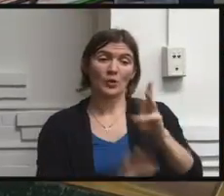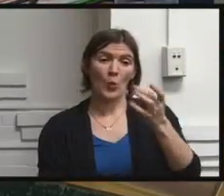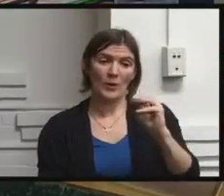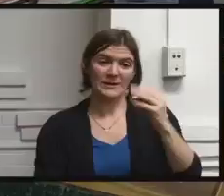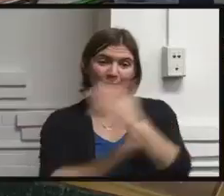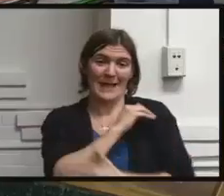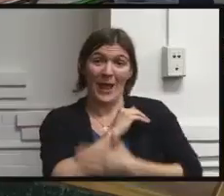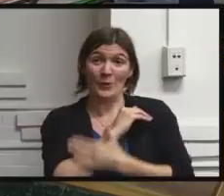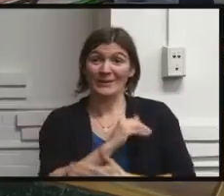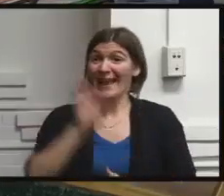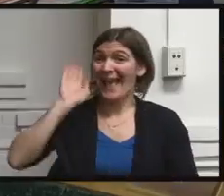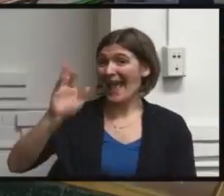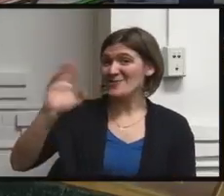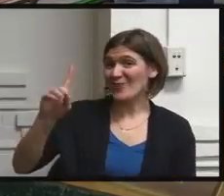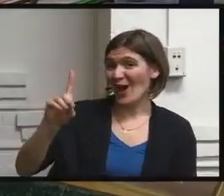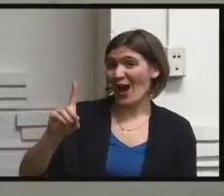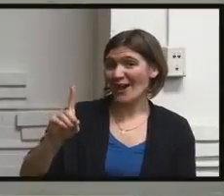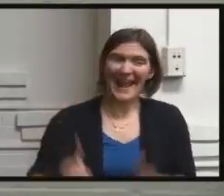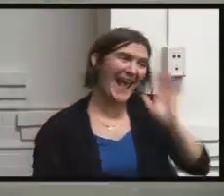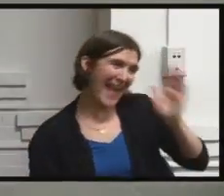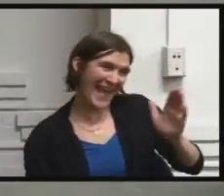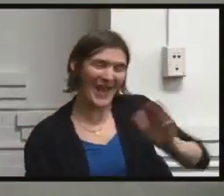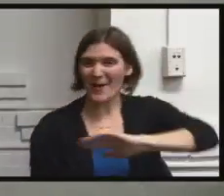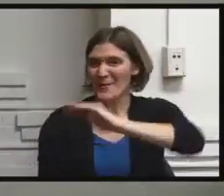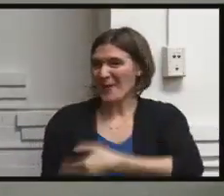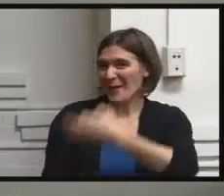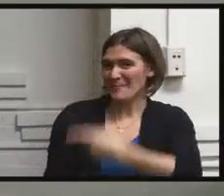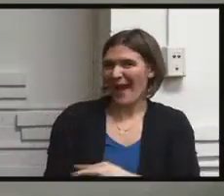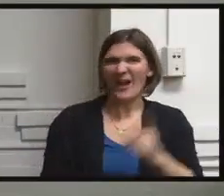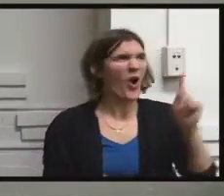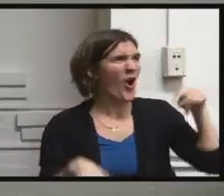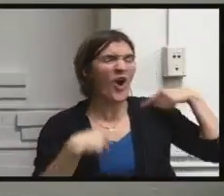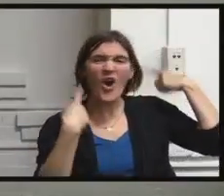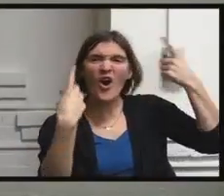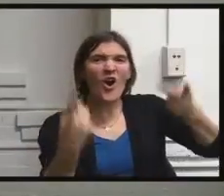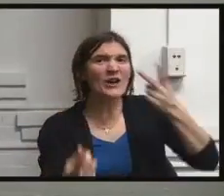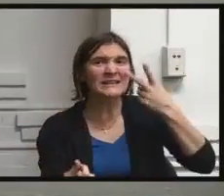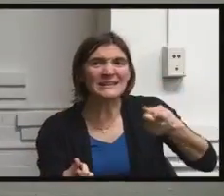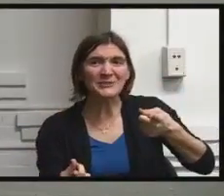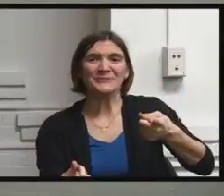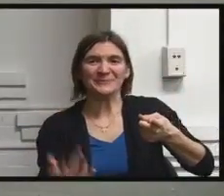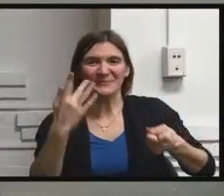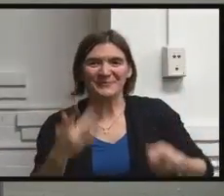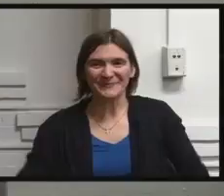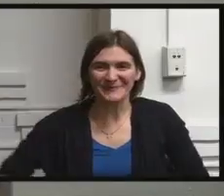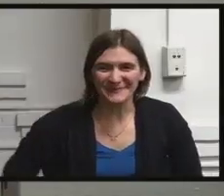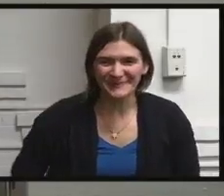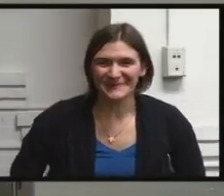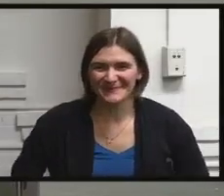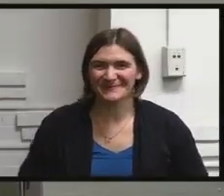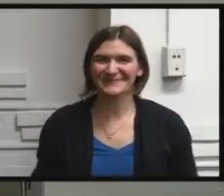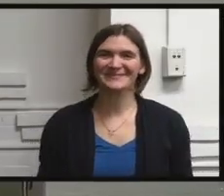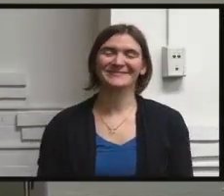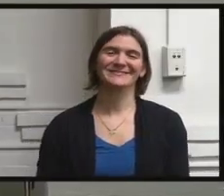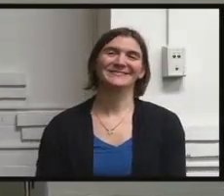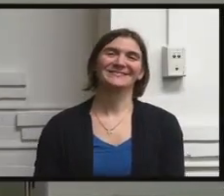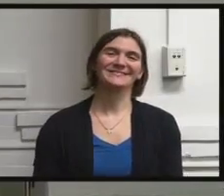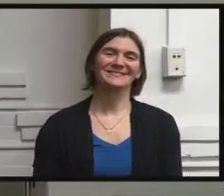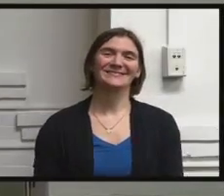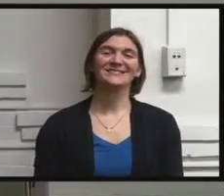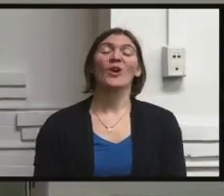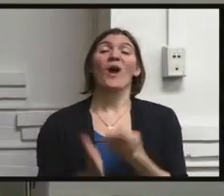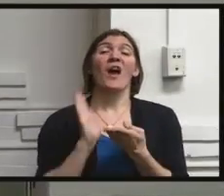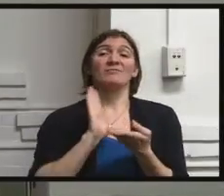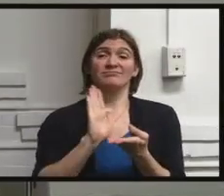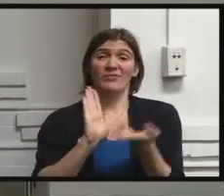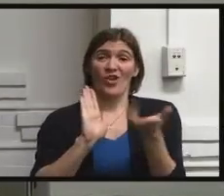Hi, Rod. Hi, David. Welcome back. Thank you. It's been a while. Yeah, sure. So what you have